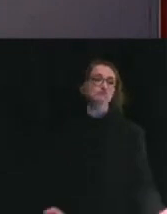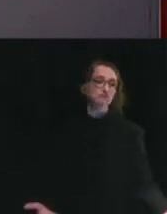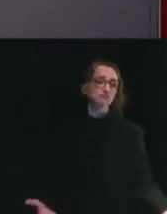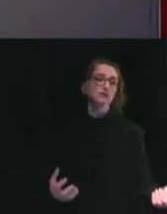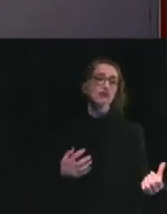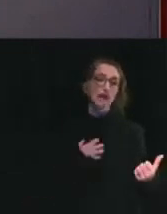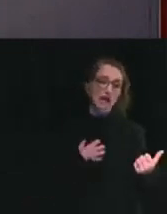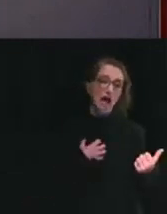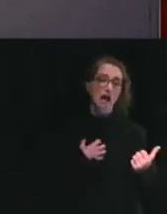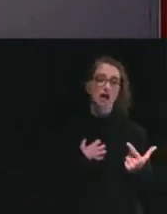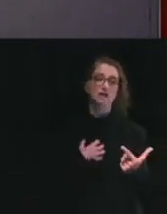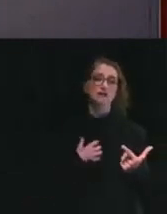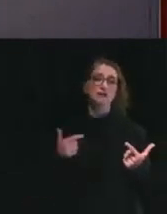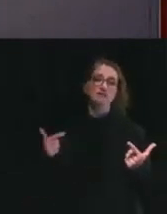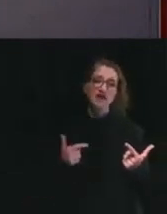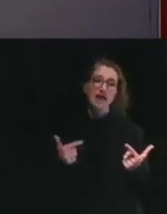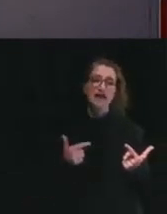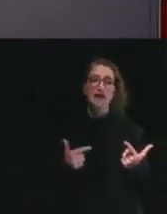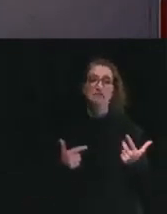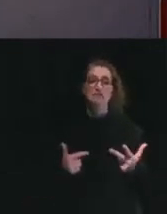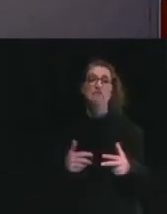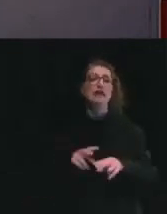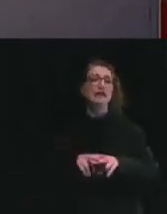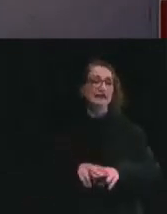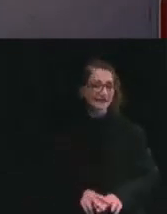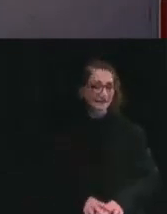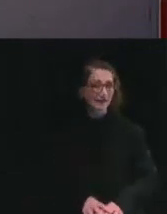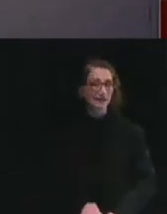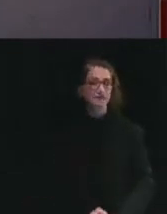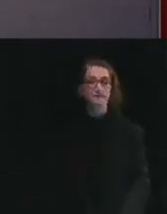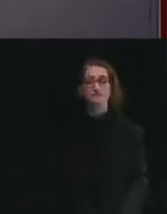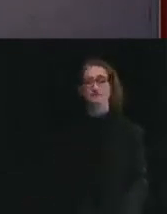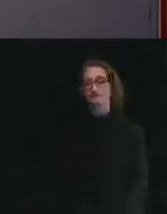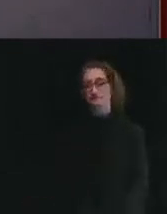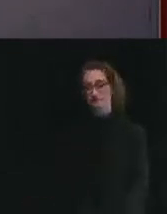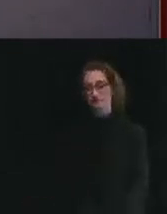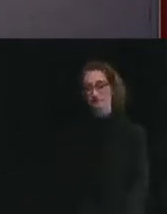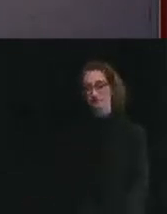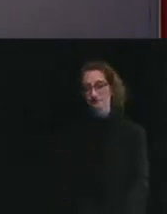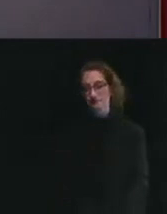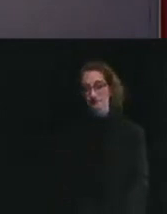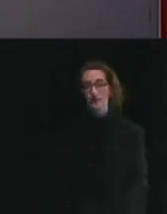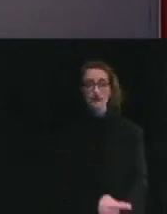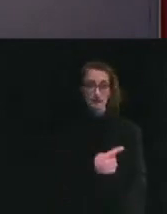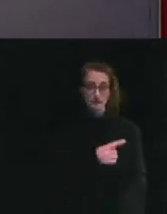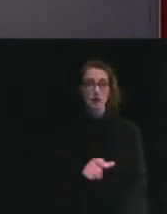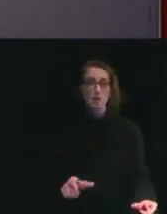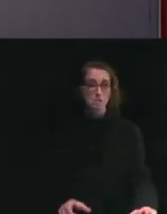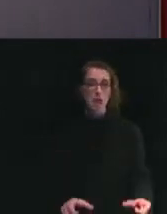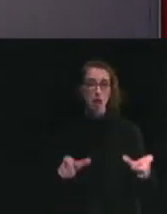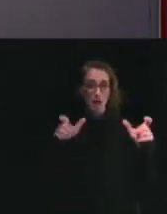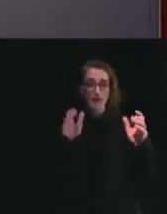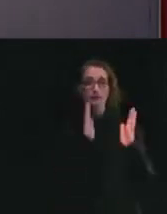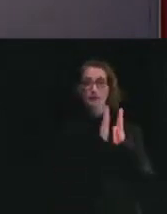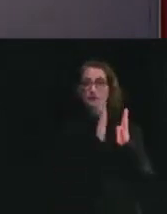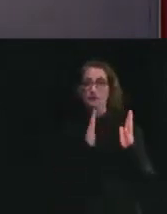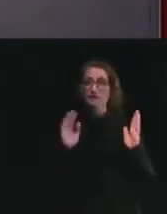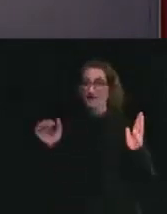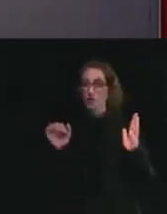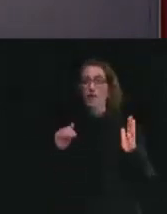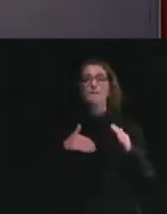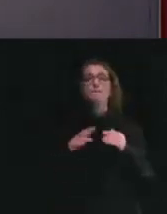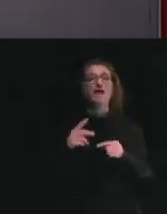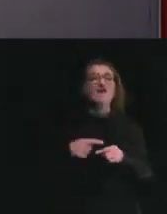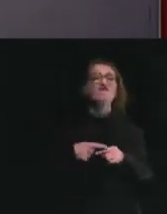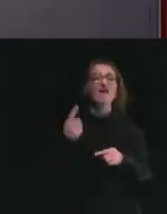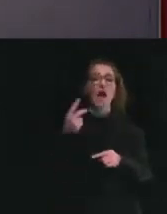in terms of health care and retirement insurance? The bars that you see here are next to each other because it was possible to